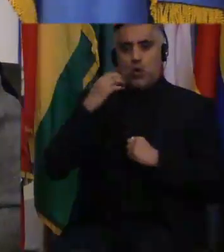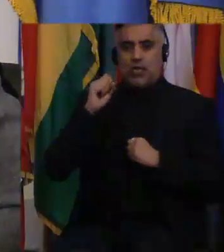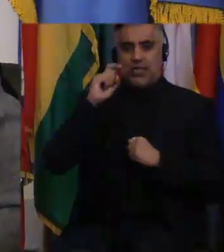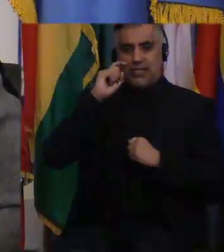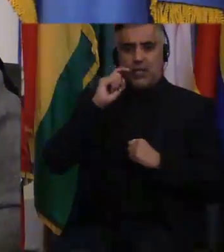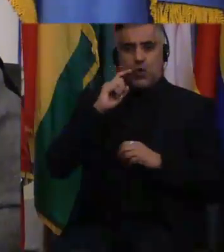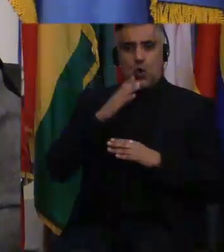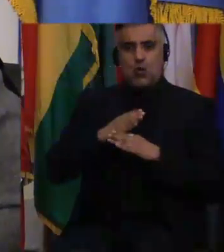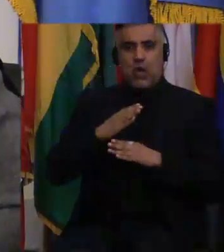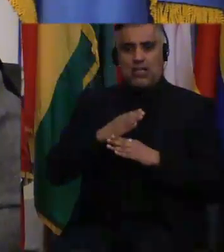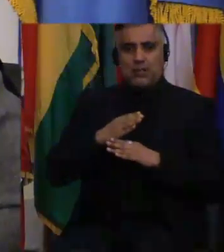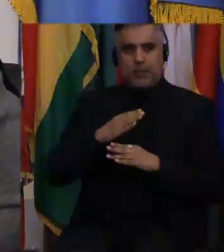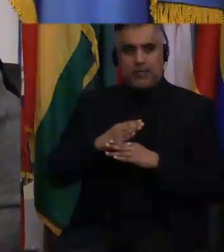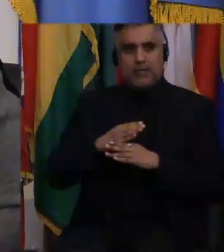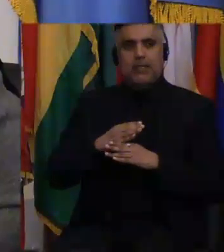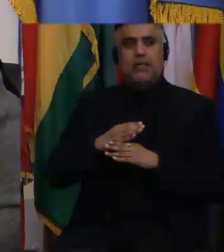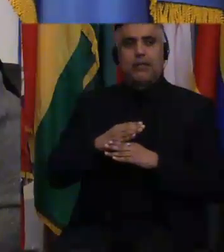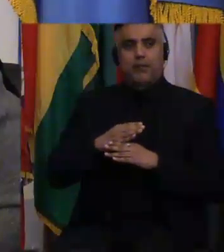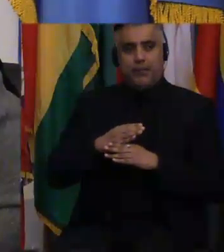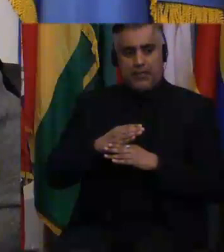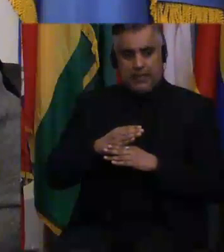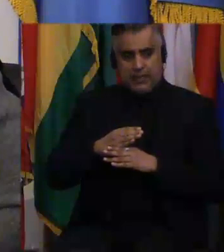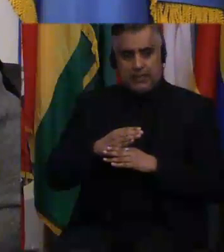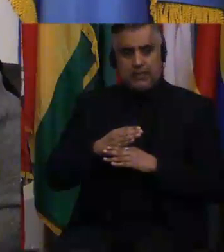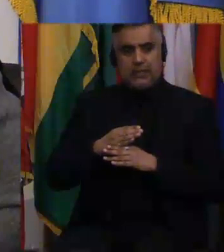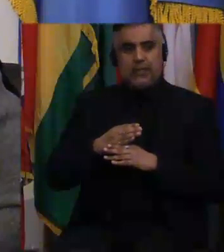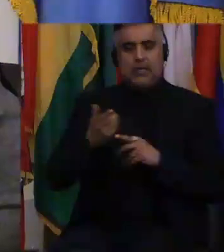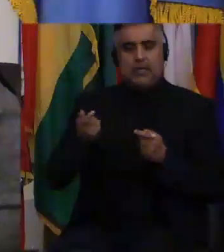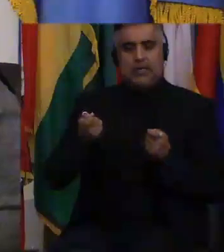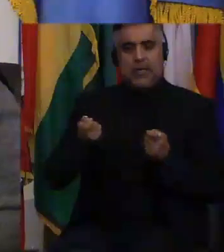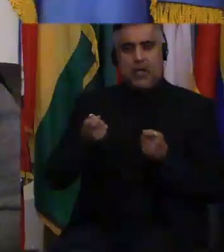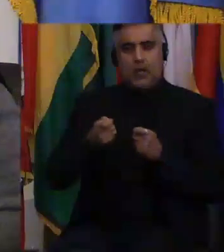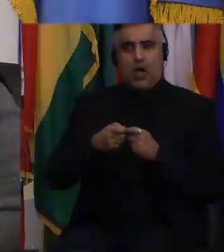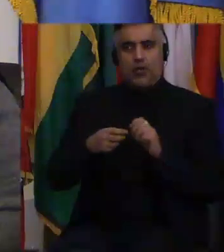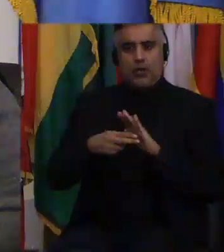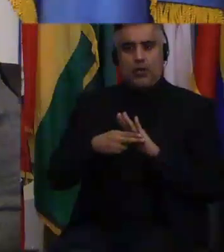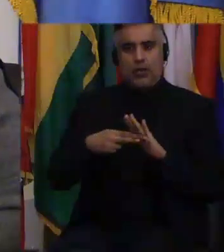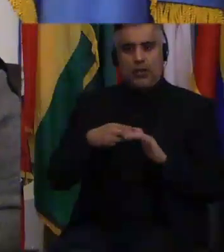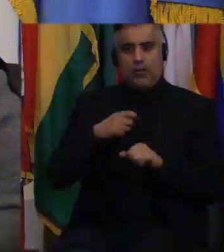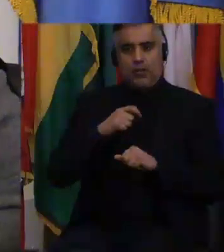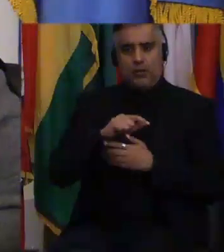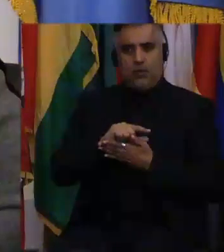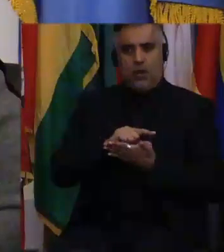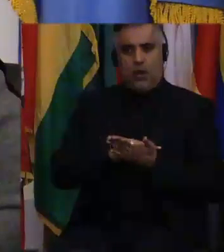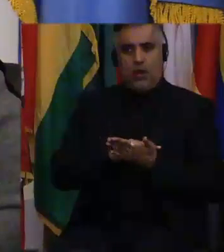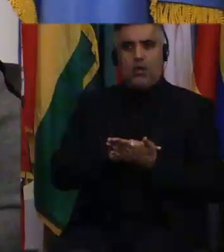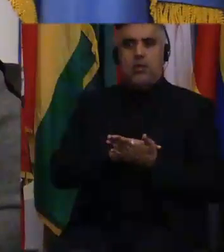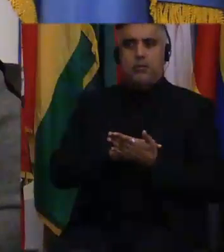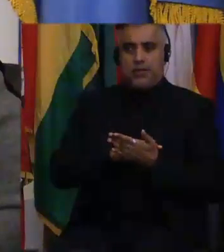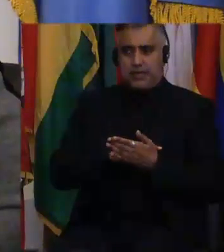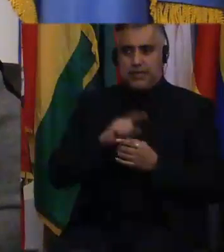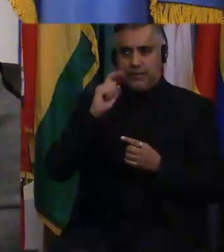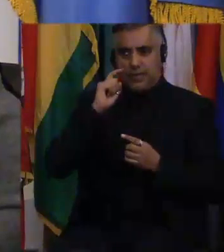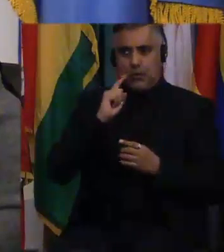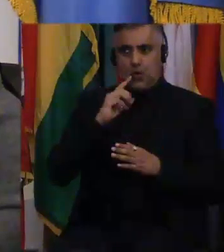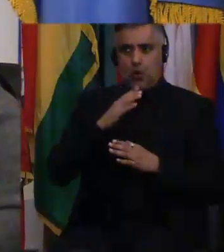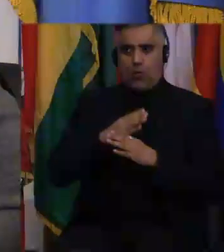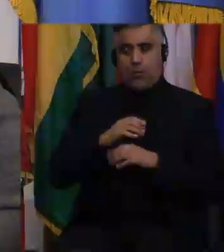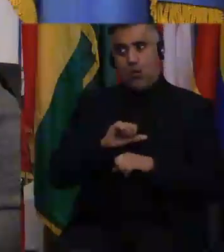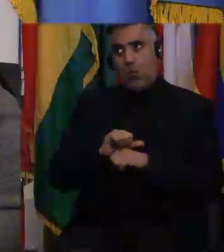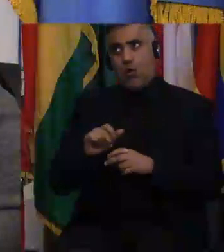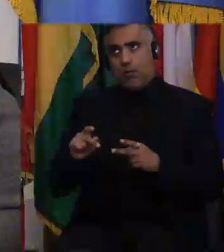sexual harassment is dealt with under labor law, and because it's sexual harassment